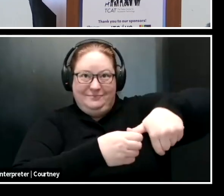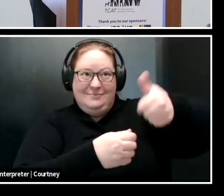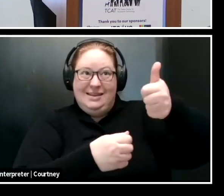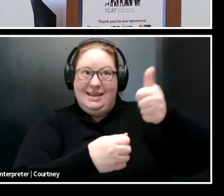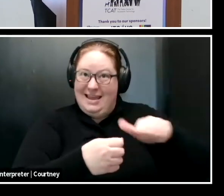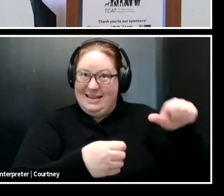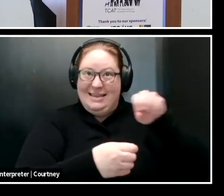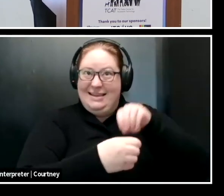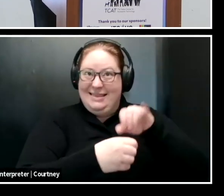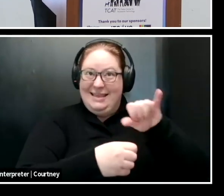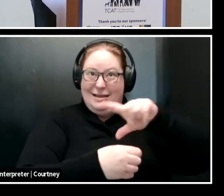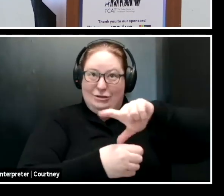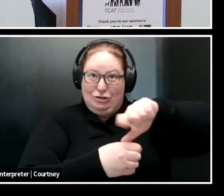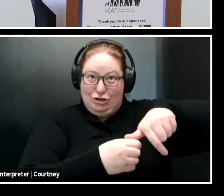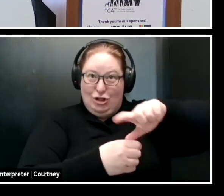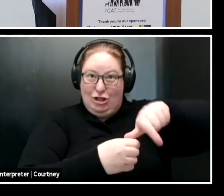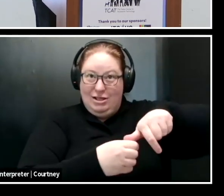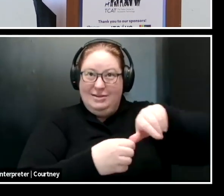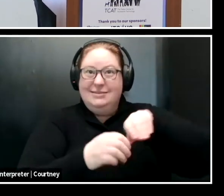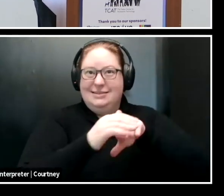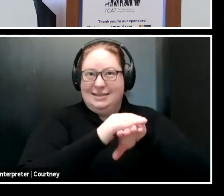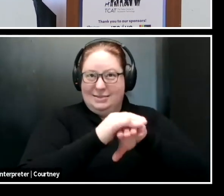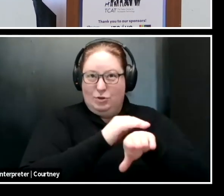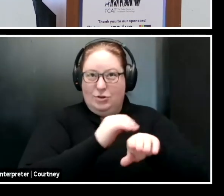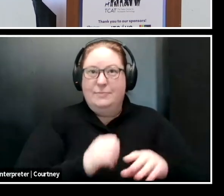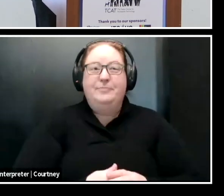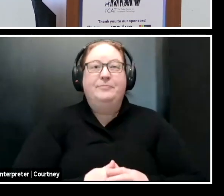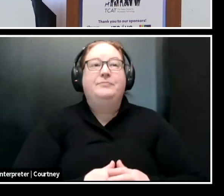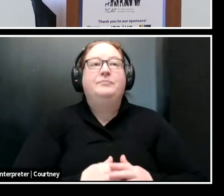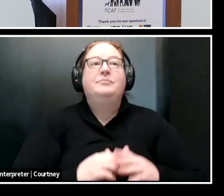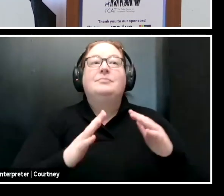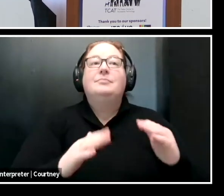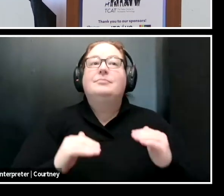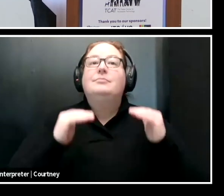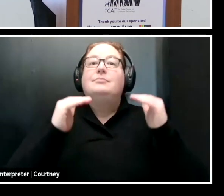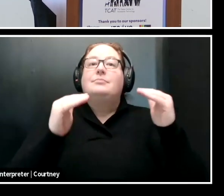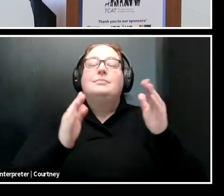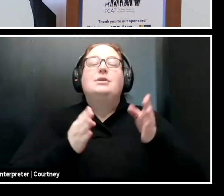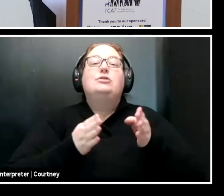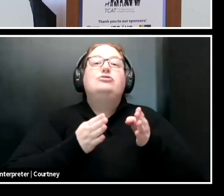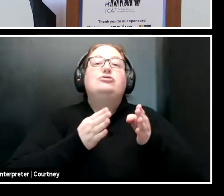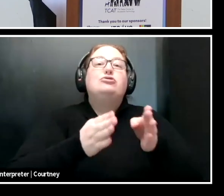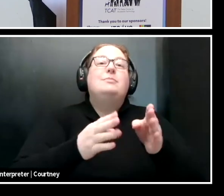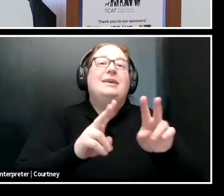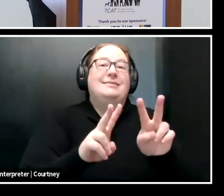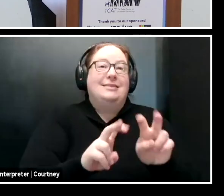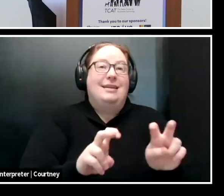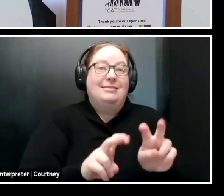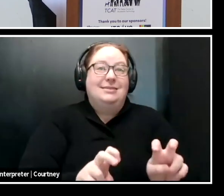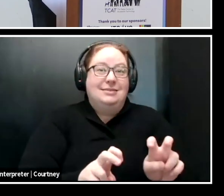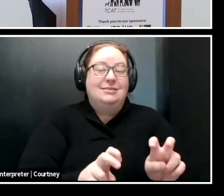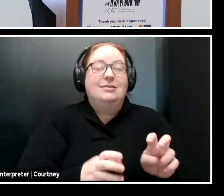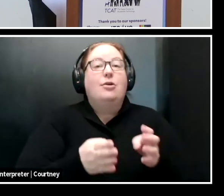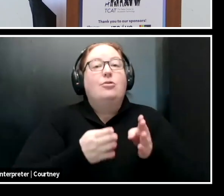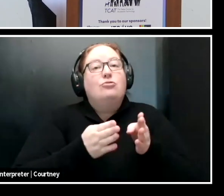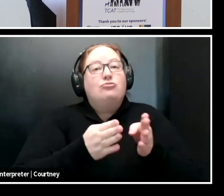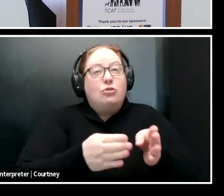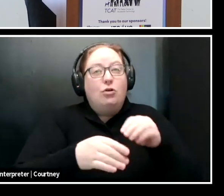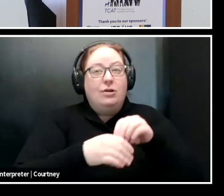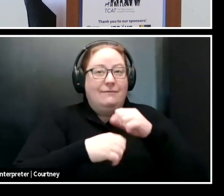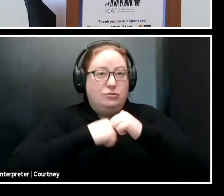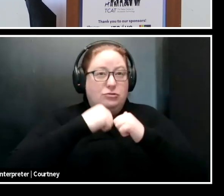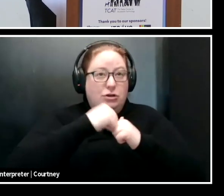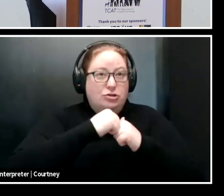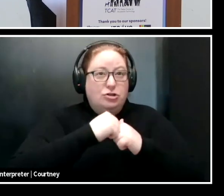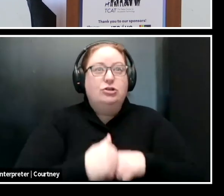accessible. The next level up, of course, being street-based analysis focused on road infrastructure. And then, as you've